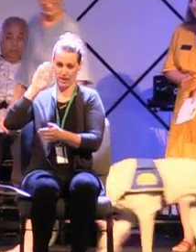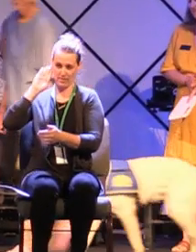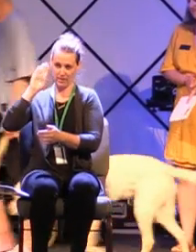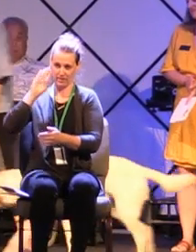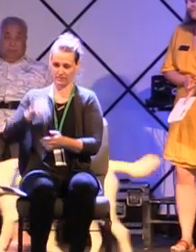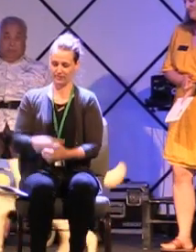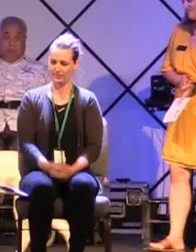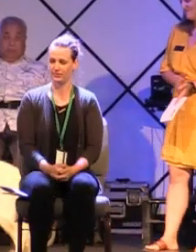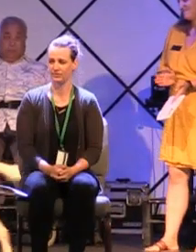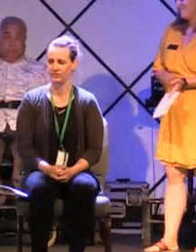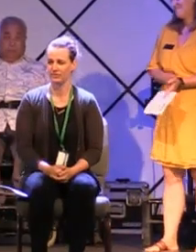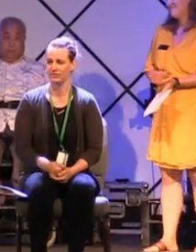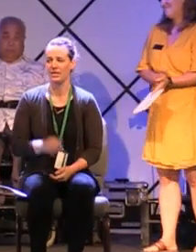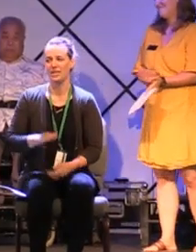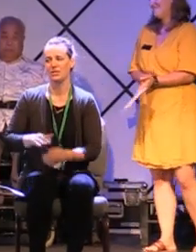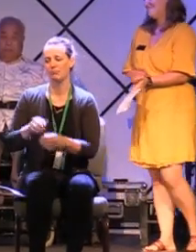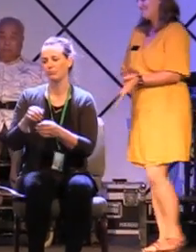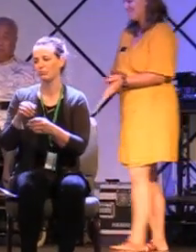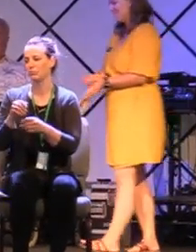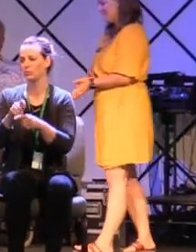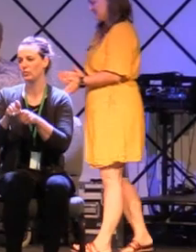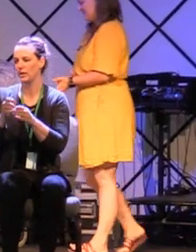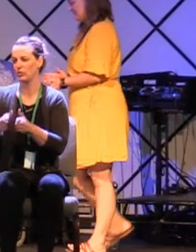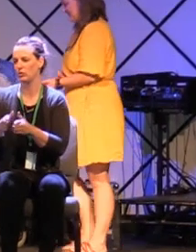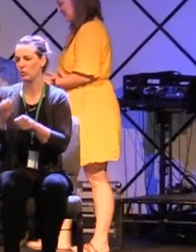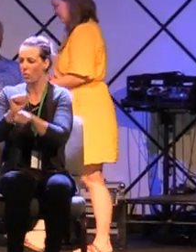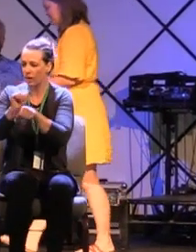and she is working on number 8.